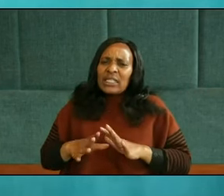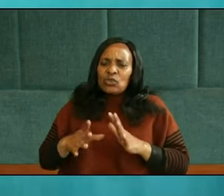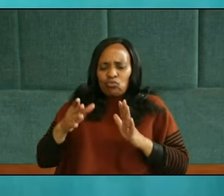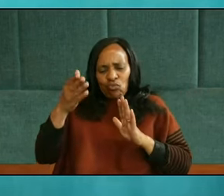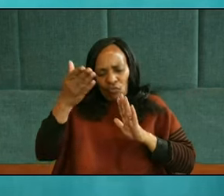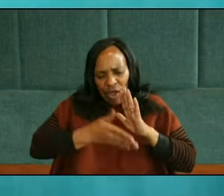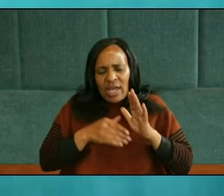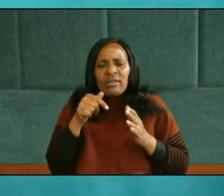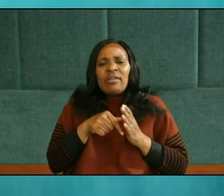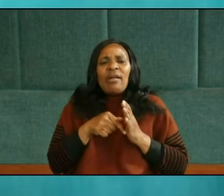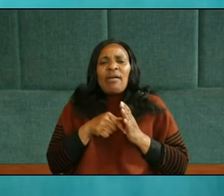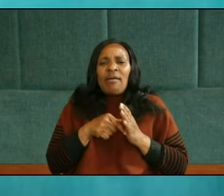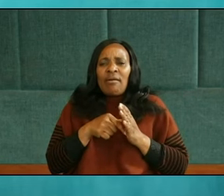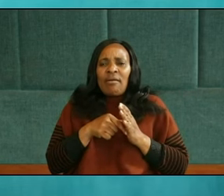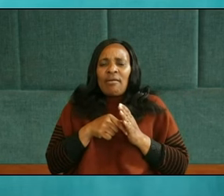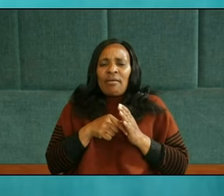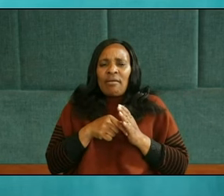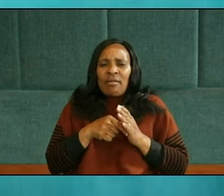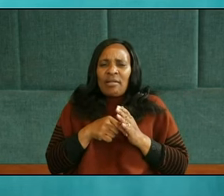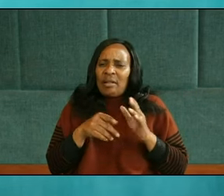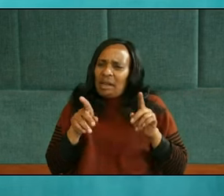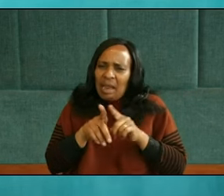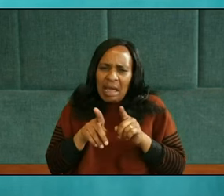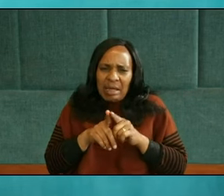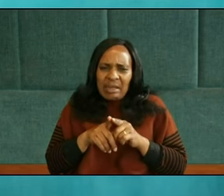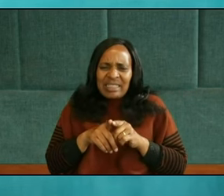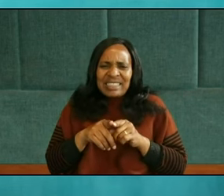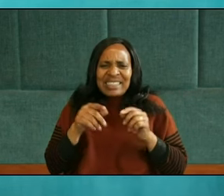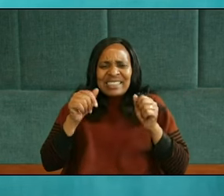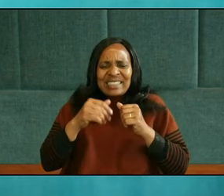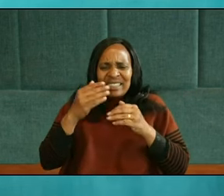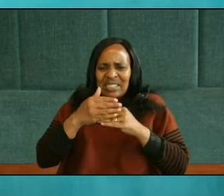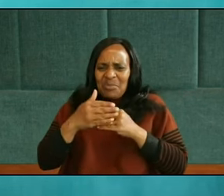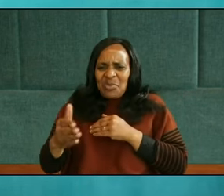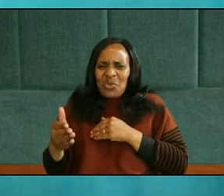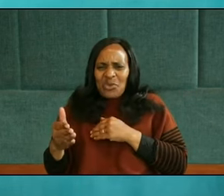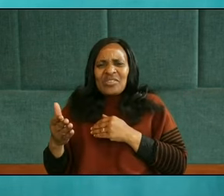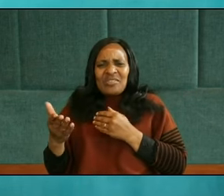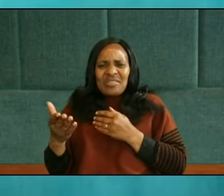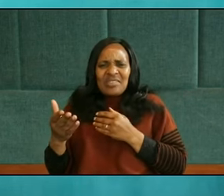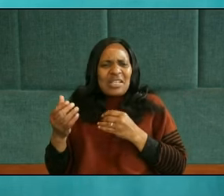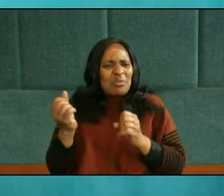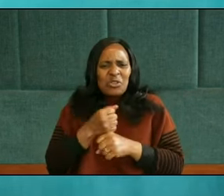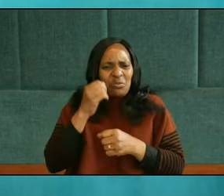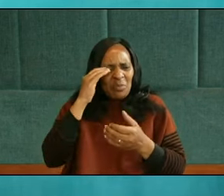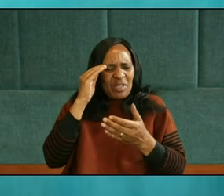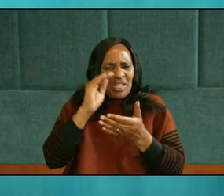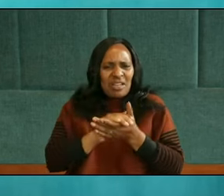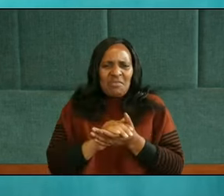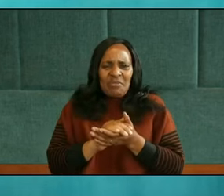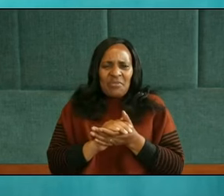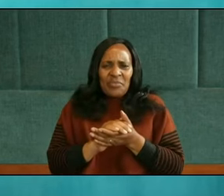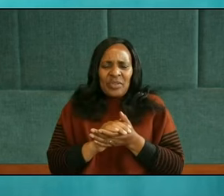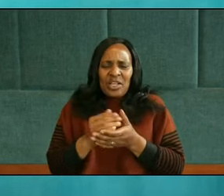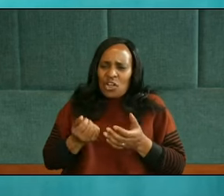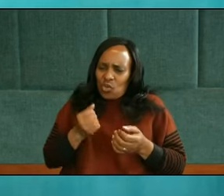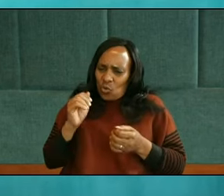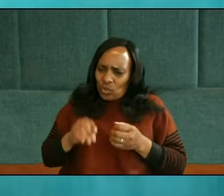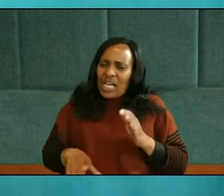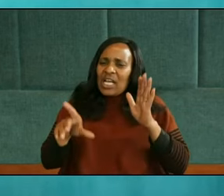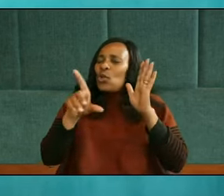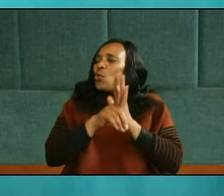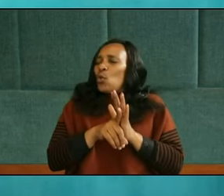It's an R-rated scandal. Yes, like, this is beyond, like, we cannot believe it. Mm. He was the